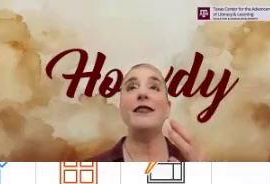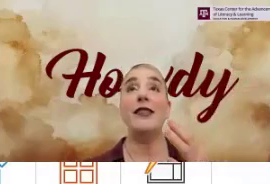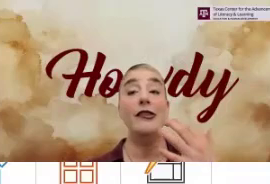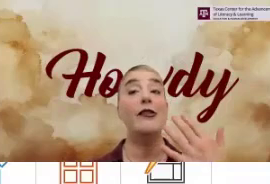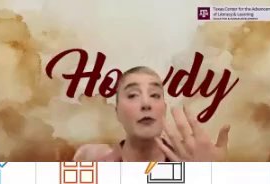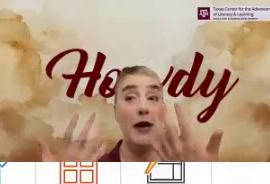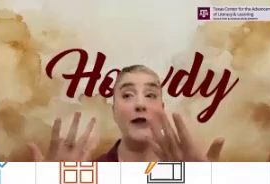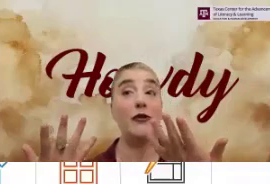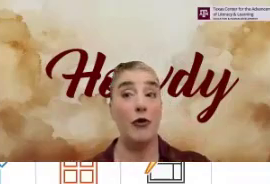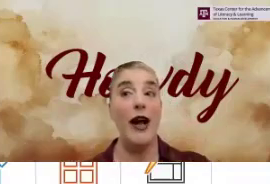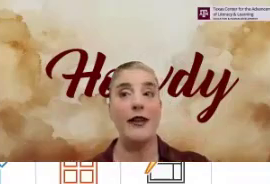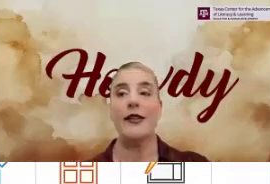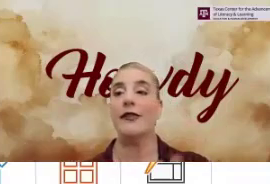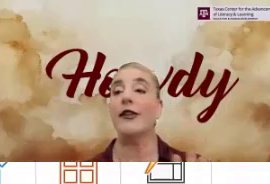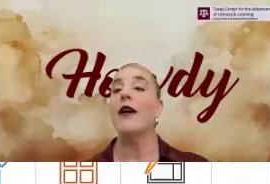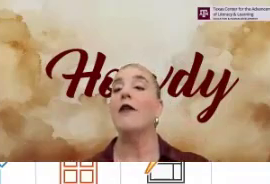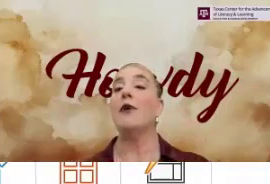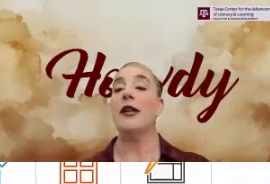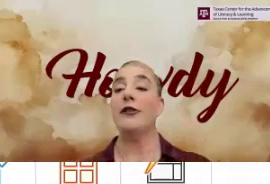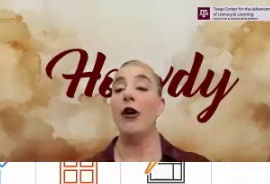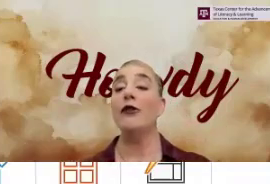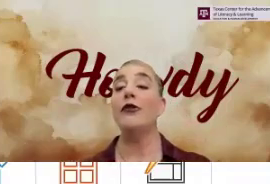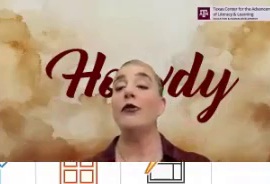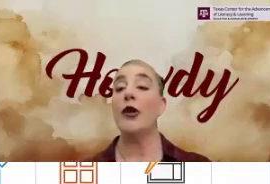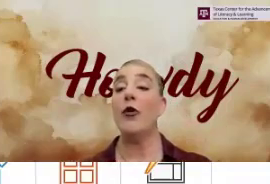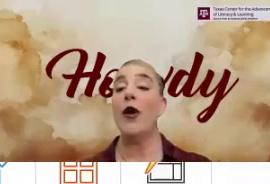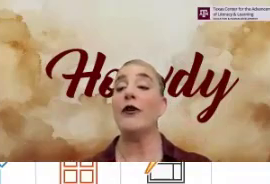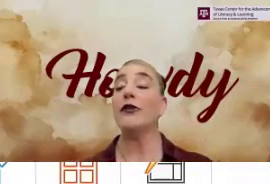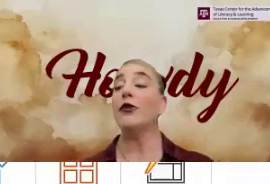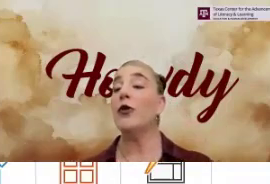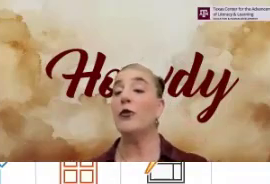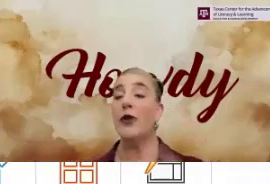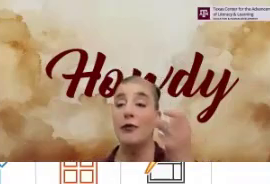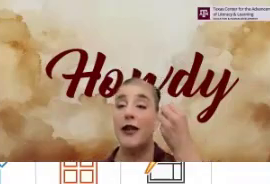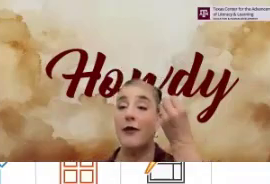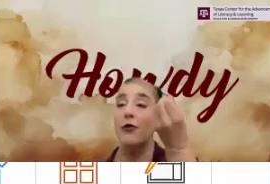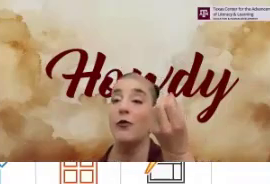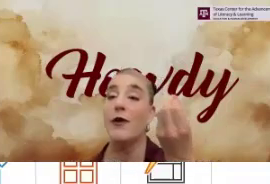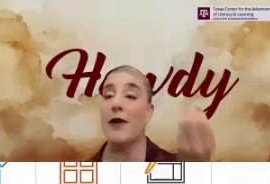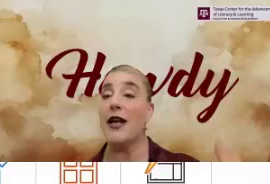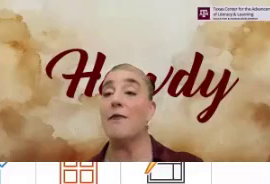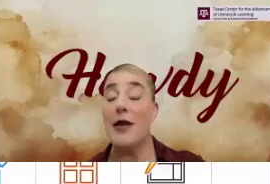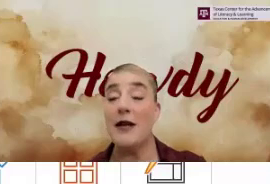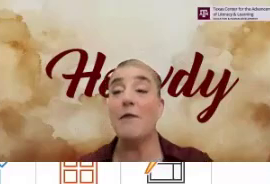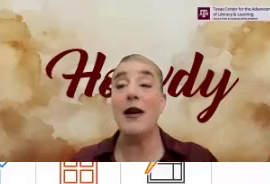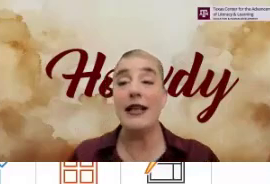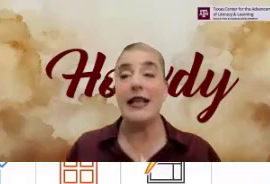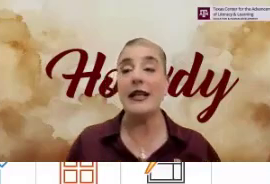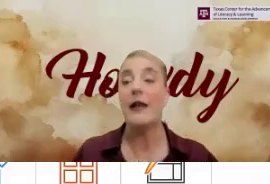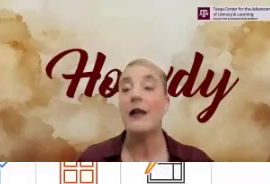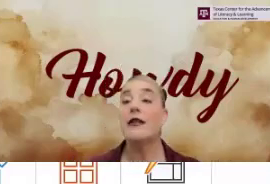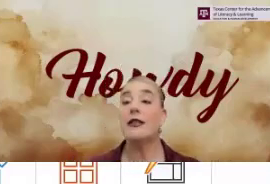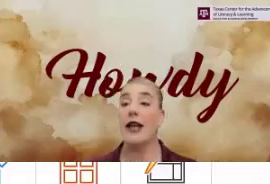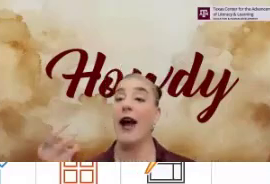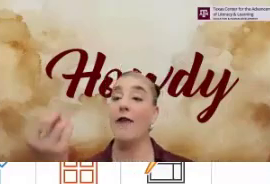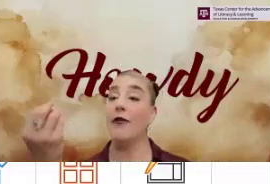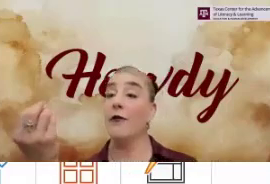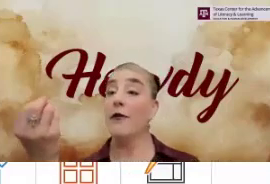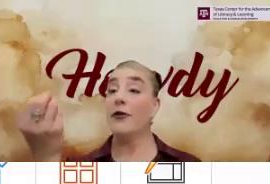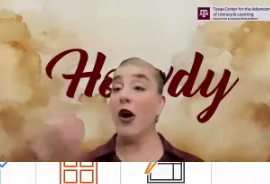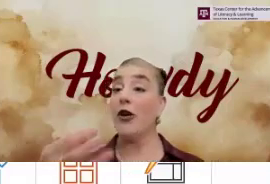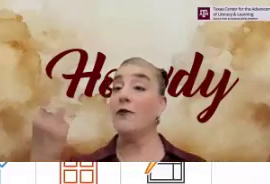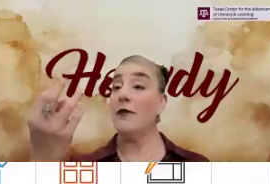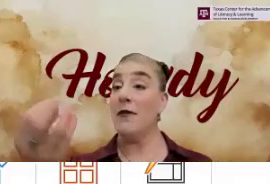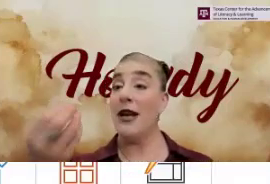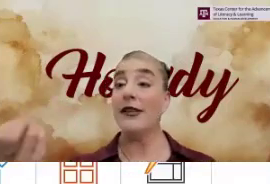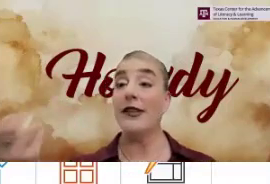this is best practice, but it's also required. So when we pay big money to have